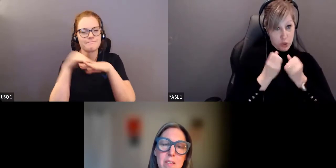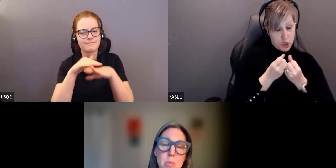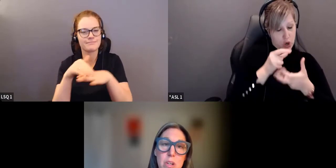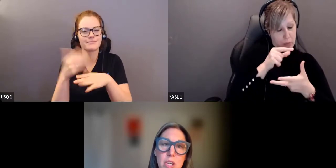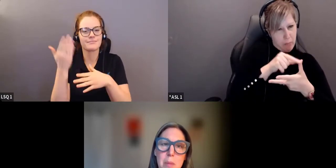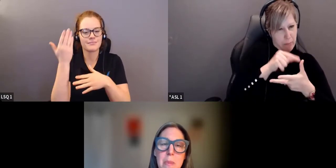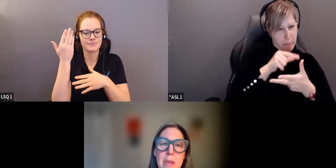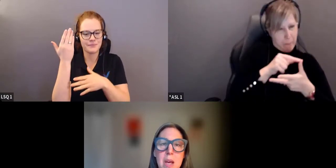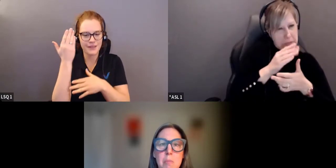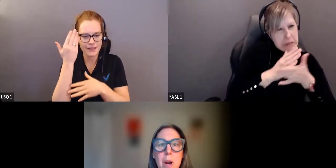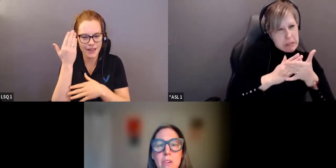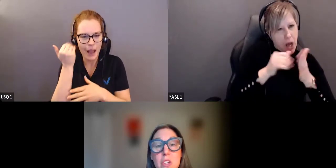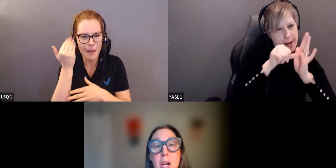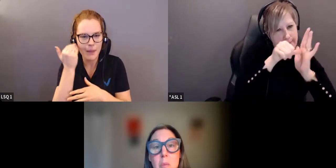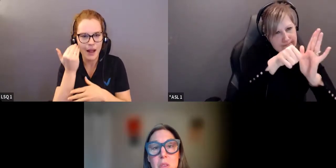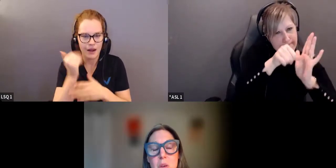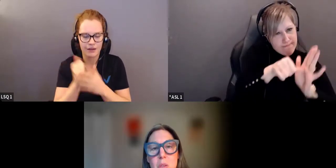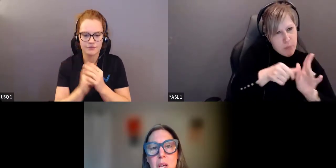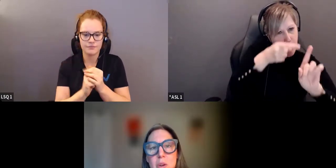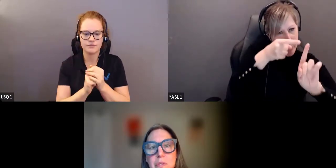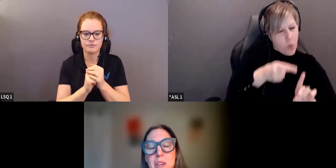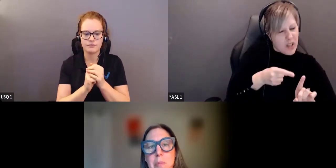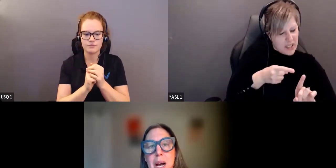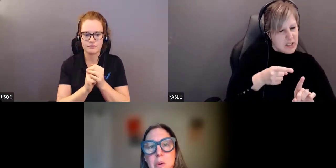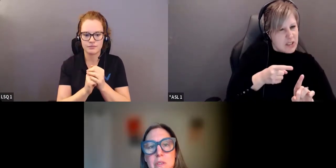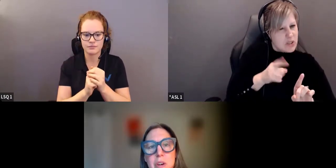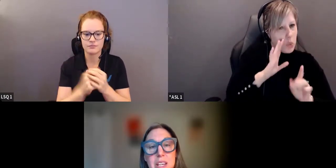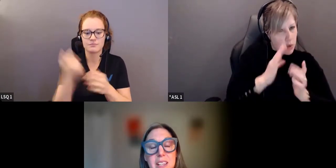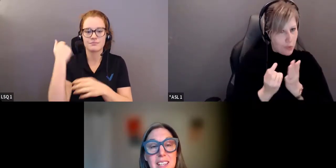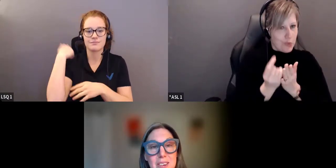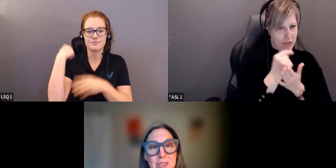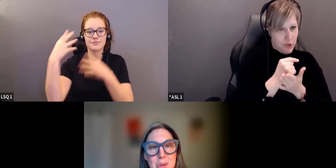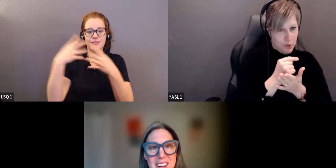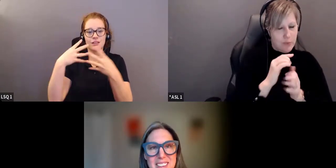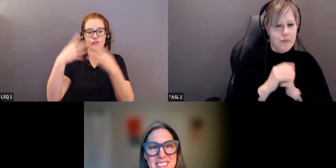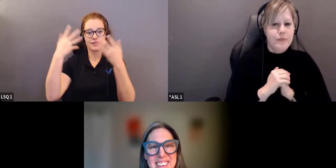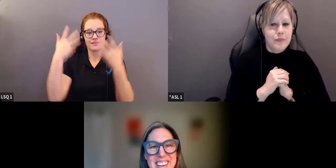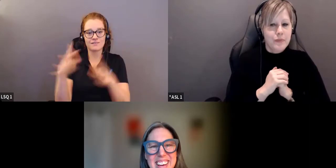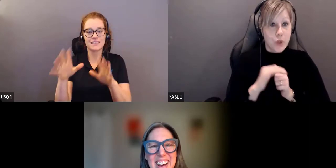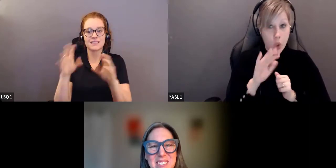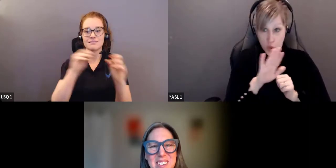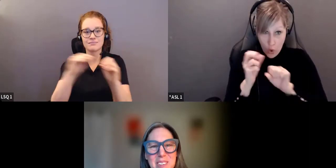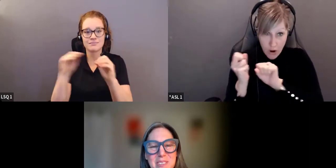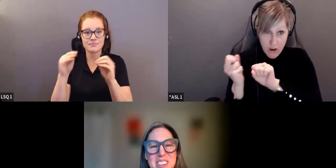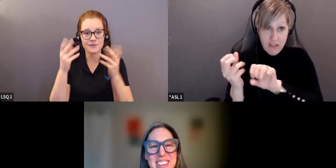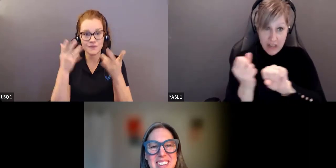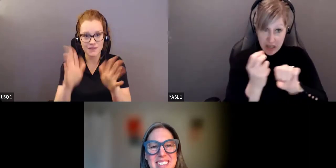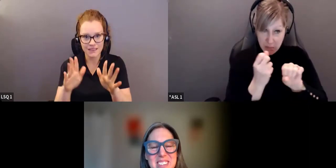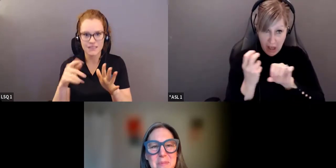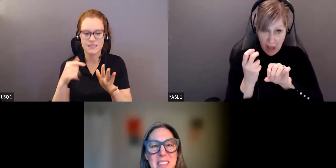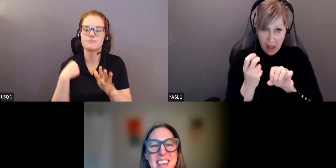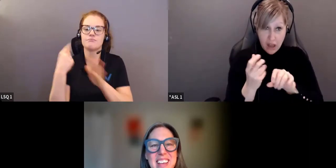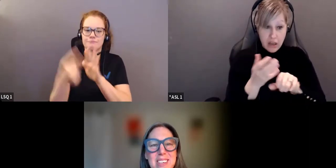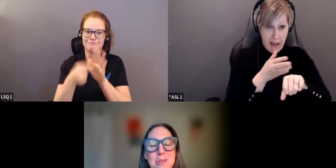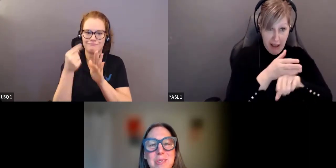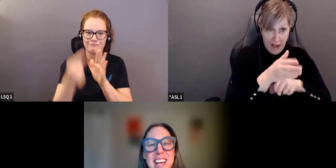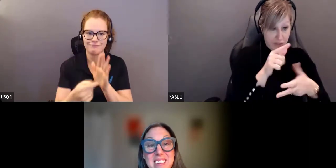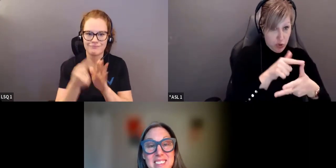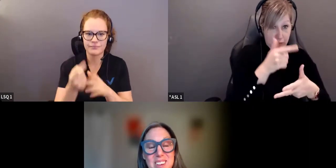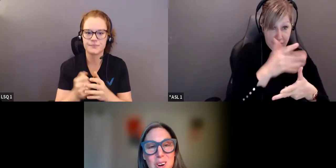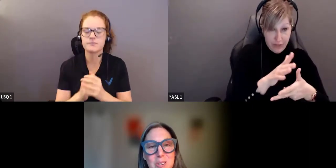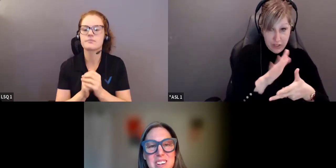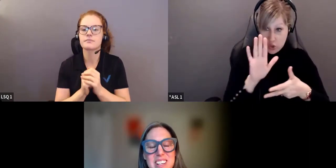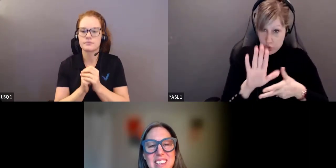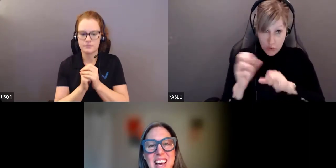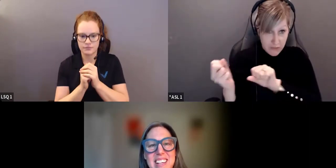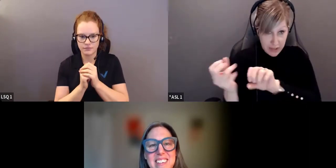the last workshop, but I'll share with you that your feedback was very clear to us after that first session. You let